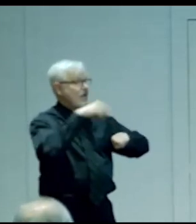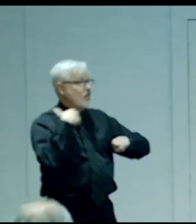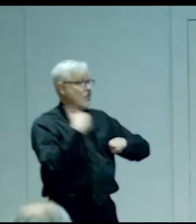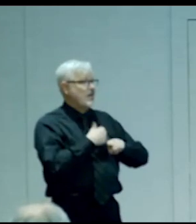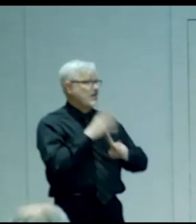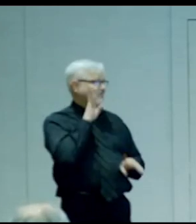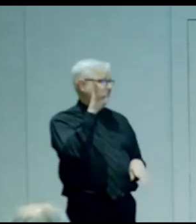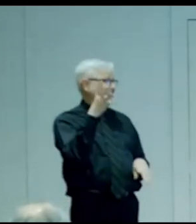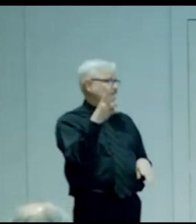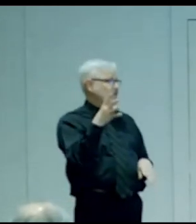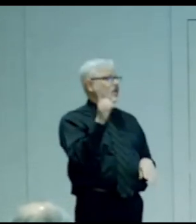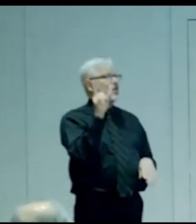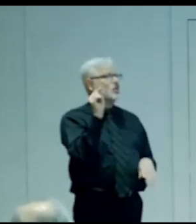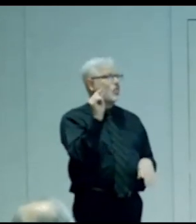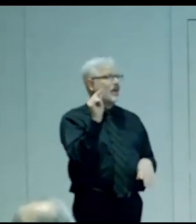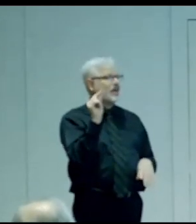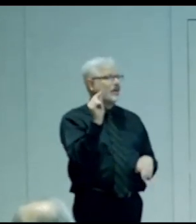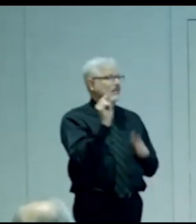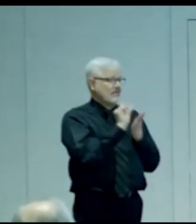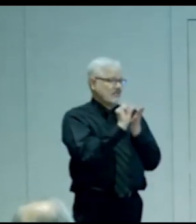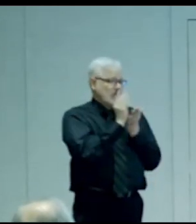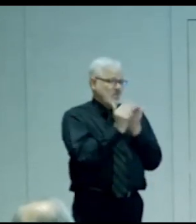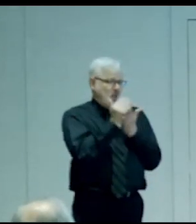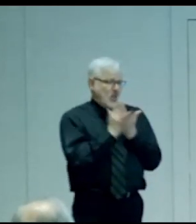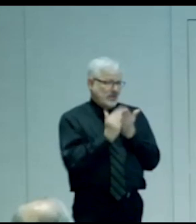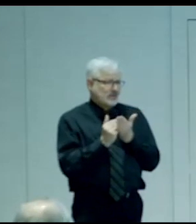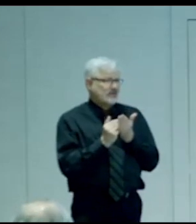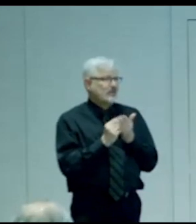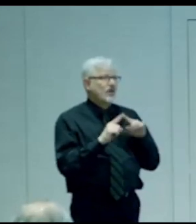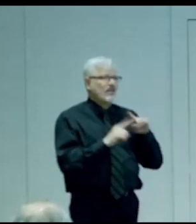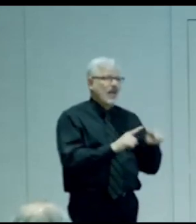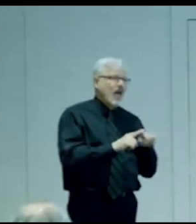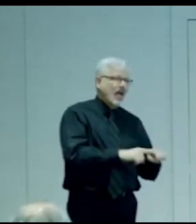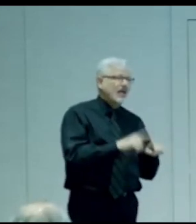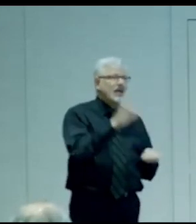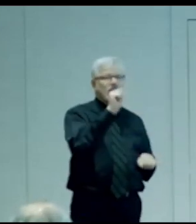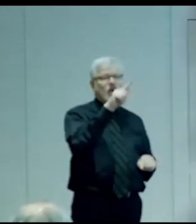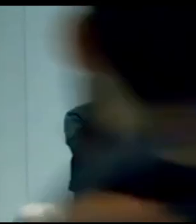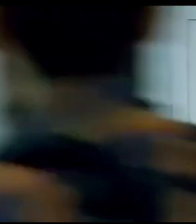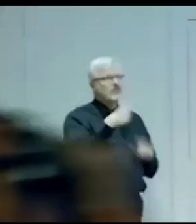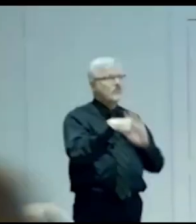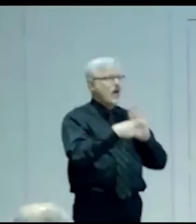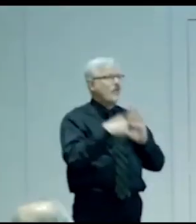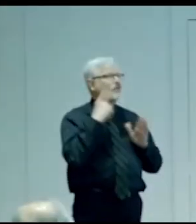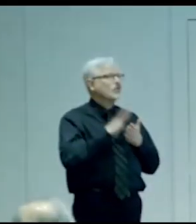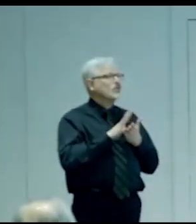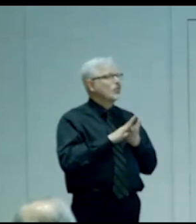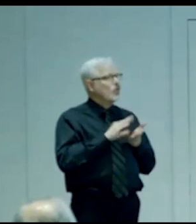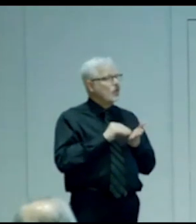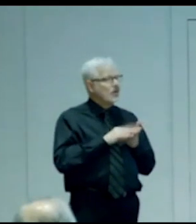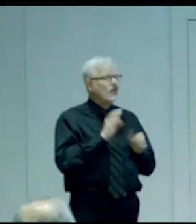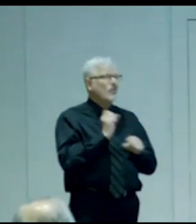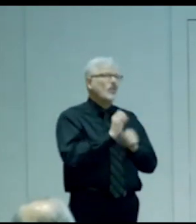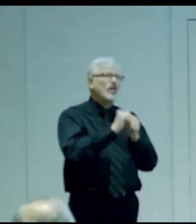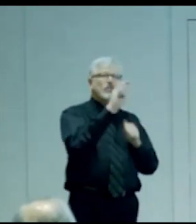about 20 components of schooling, relying heavily on Carroll's model of school learning, the work of Bloom